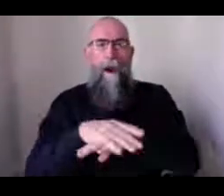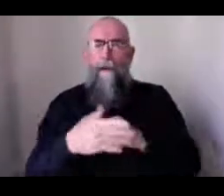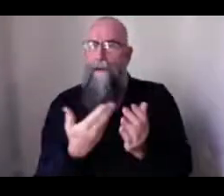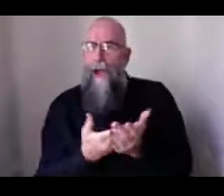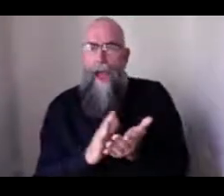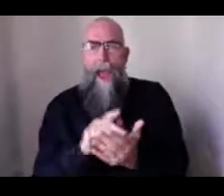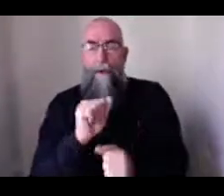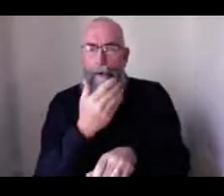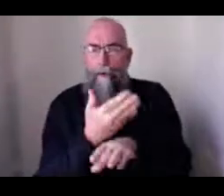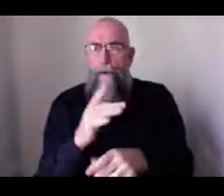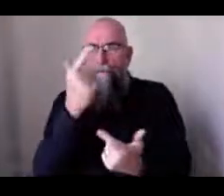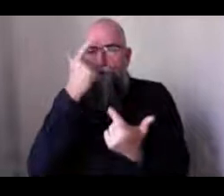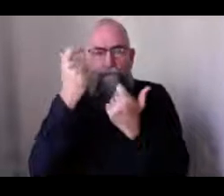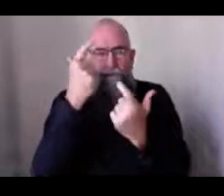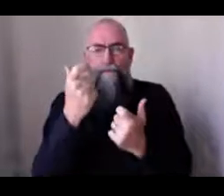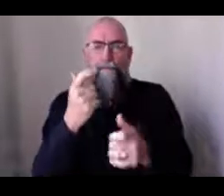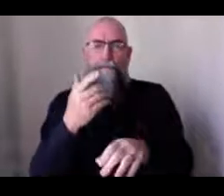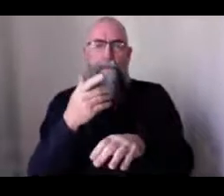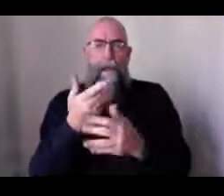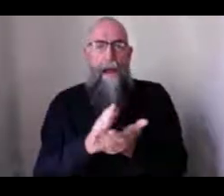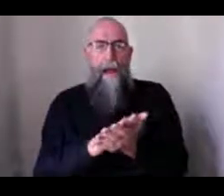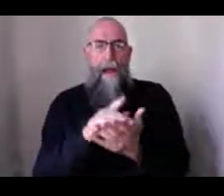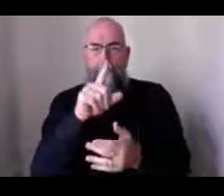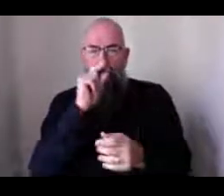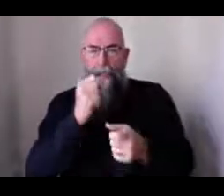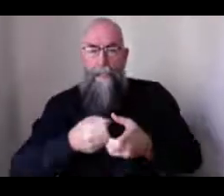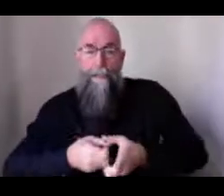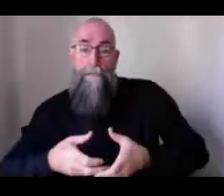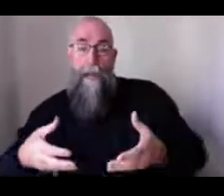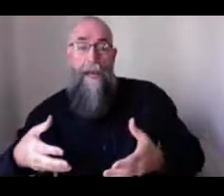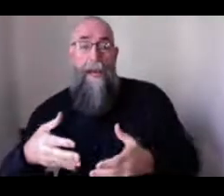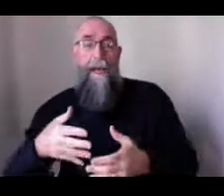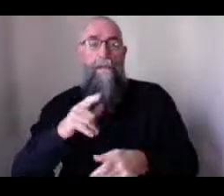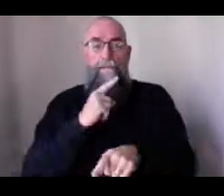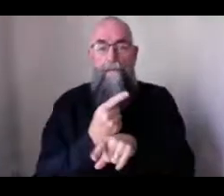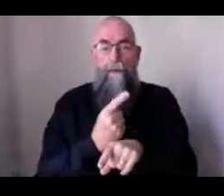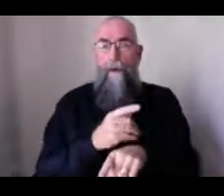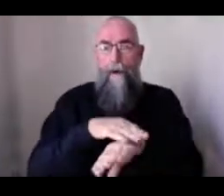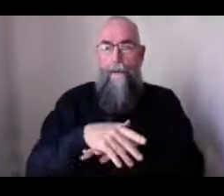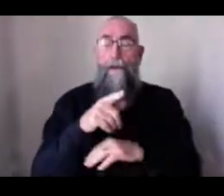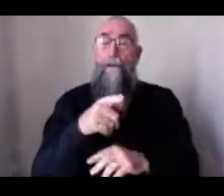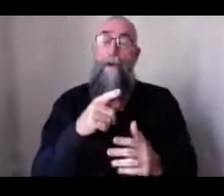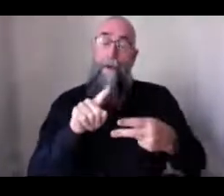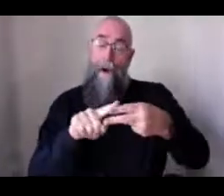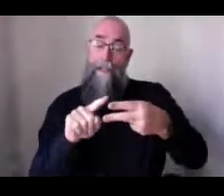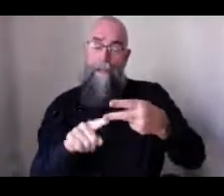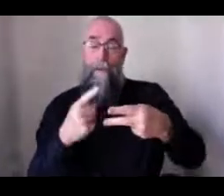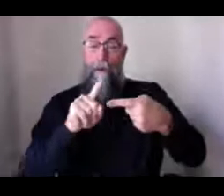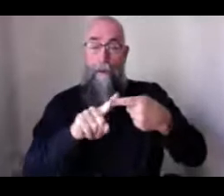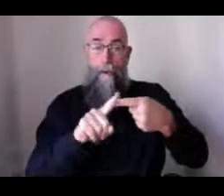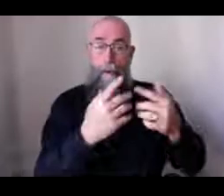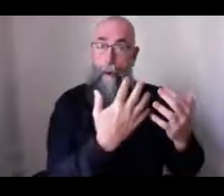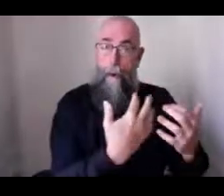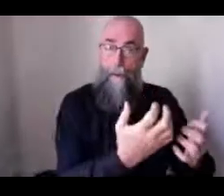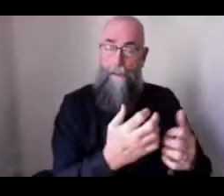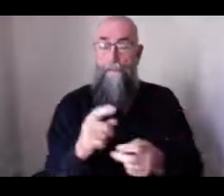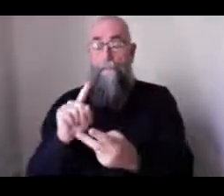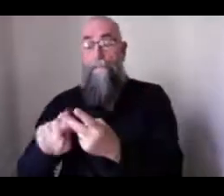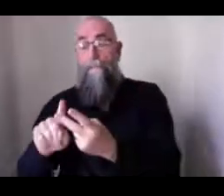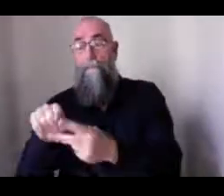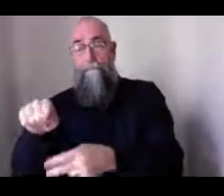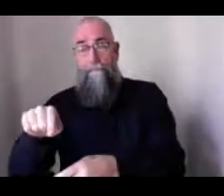art form. So they're two quite different impacts which have their own kind of things that you need to